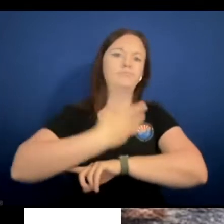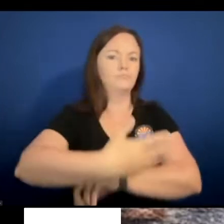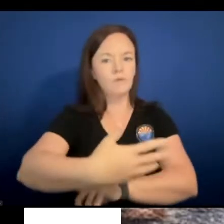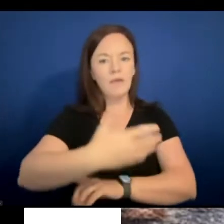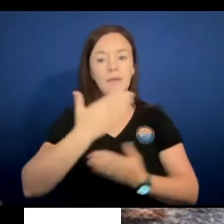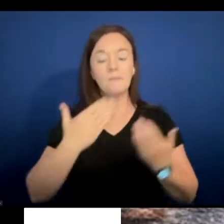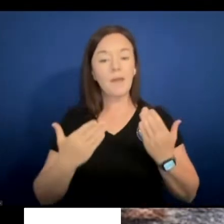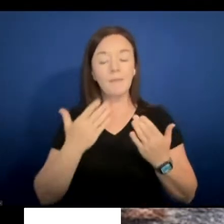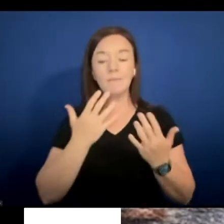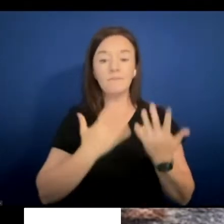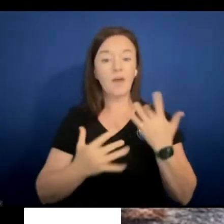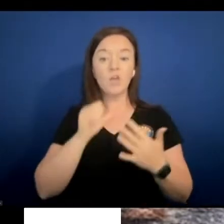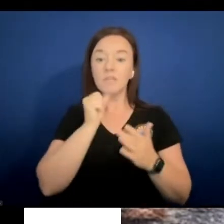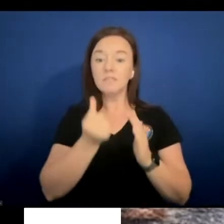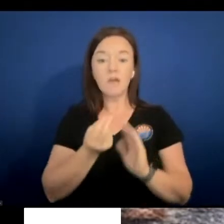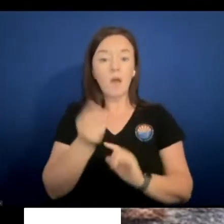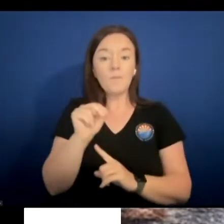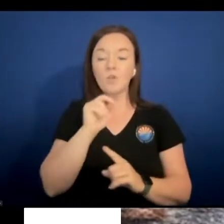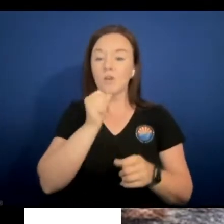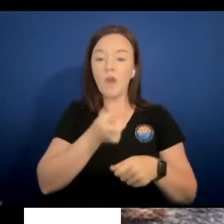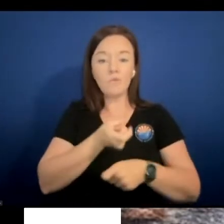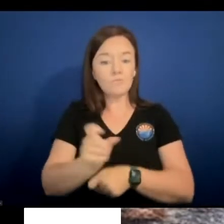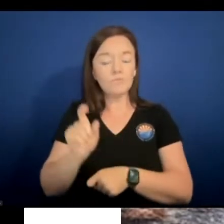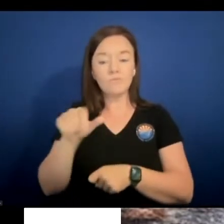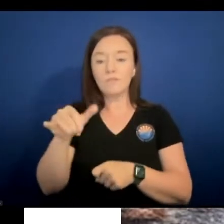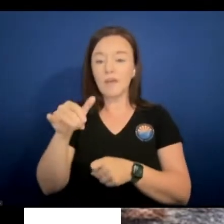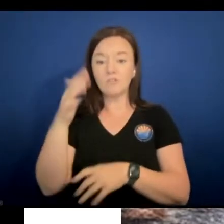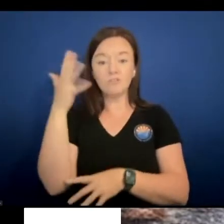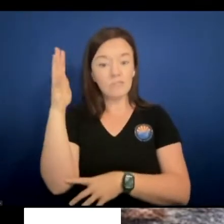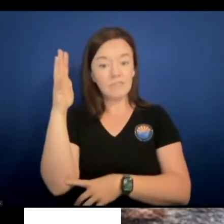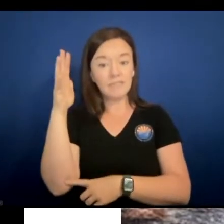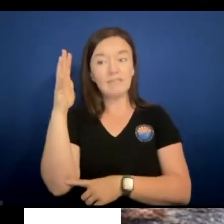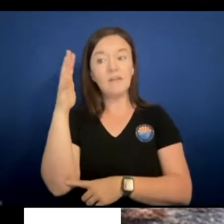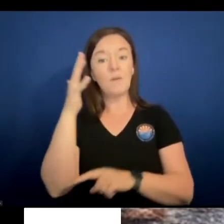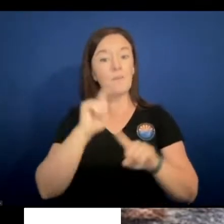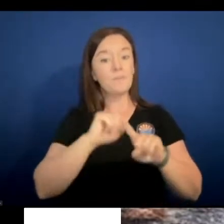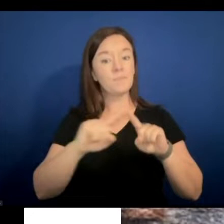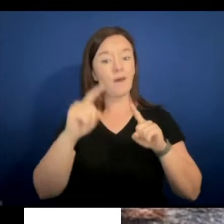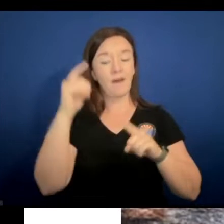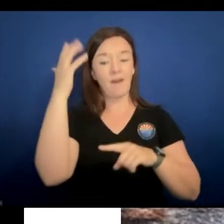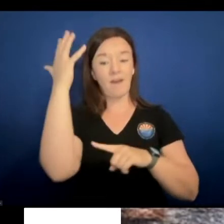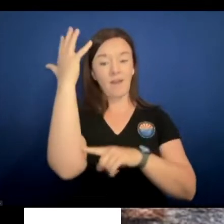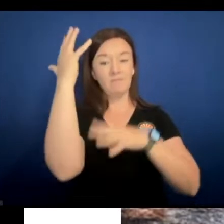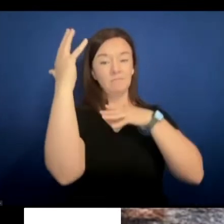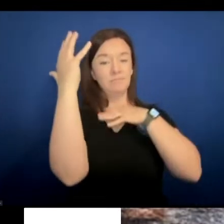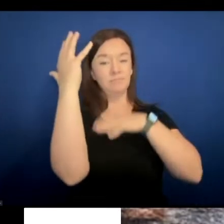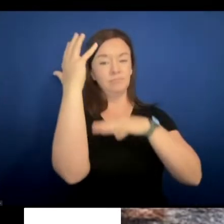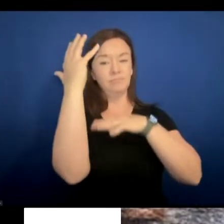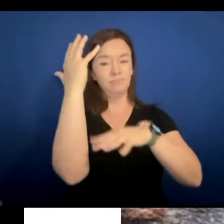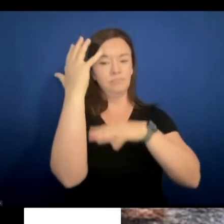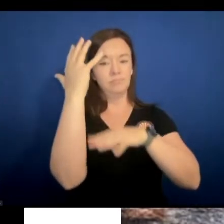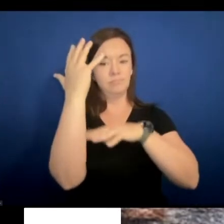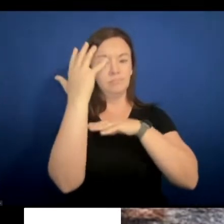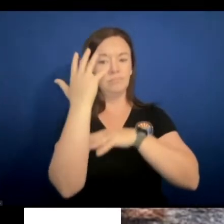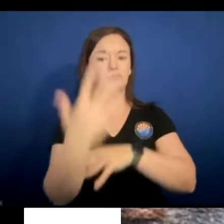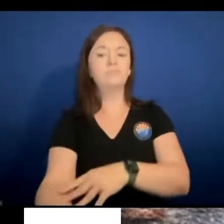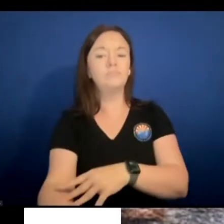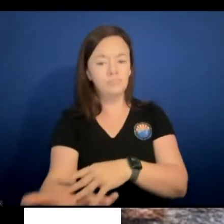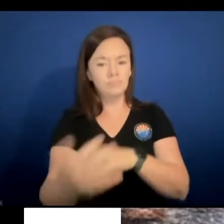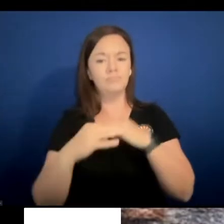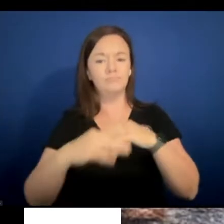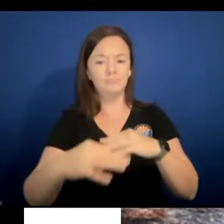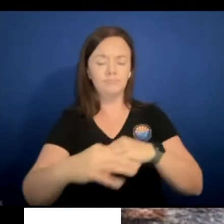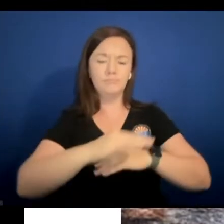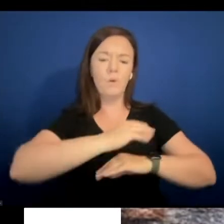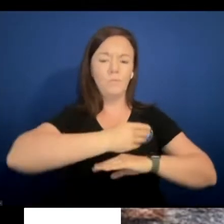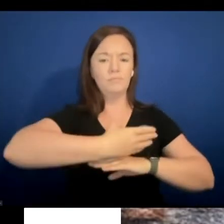the fire in the bottom of the floodplain will also be impacted by the flooding and debris flows off the